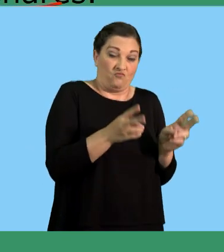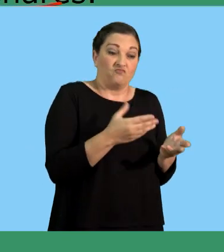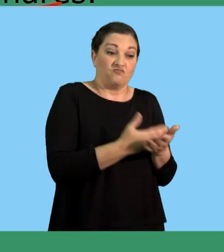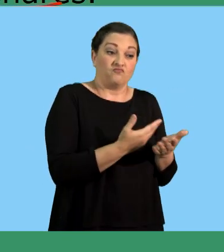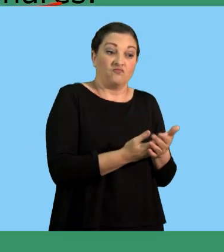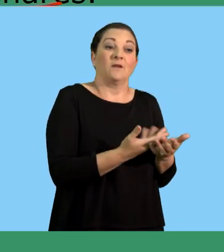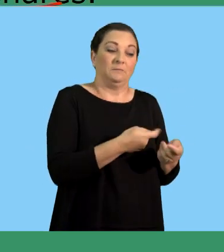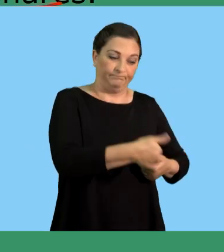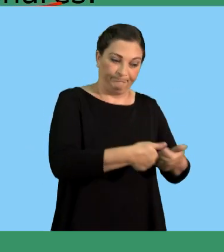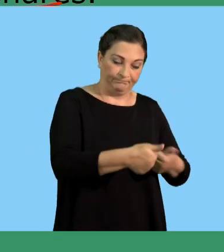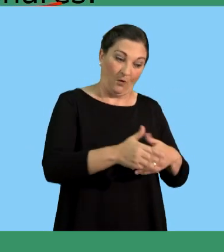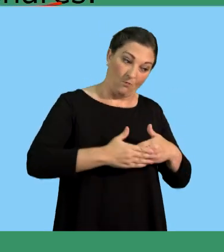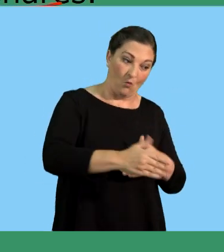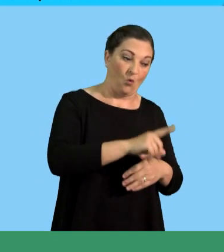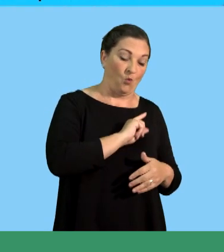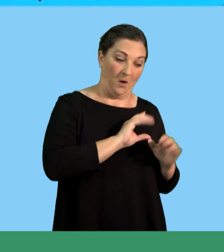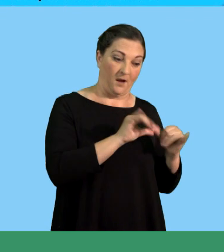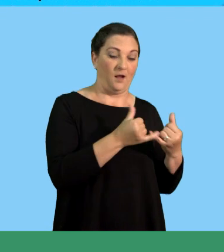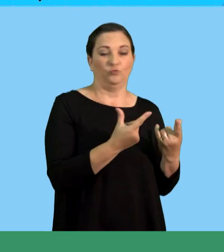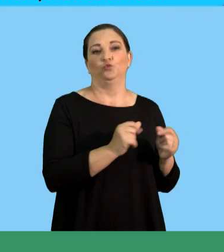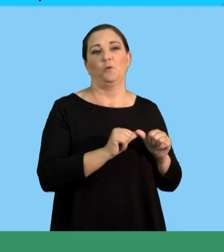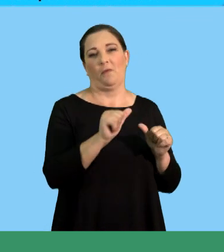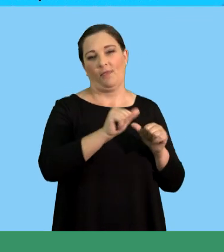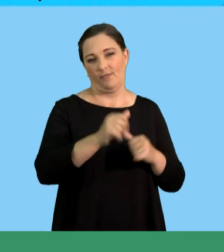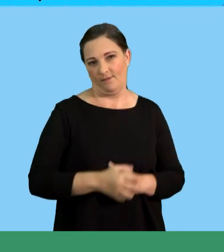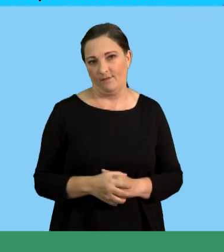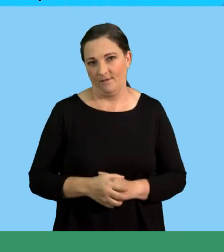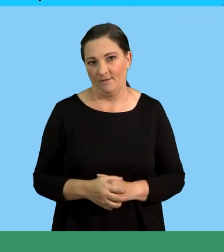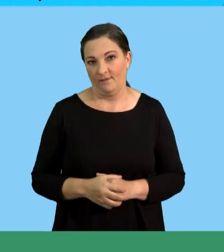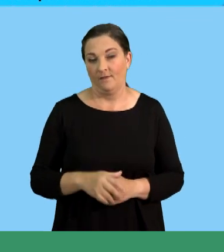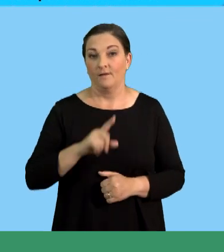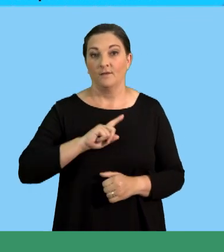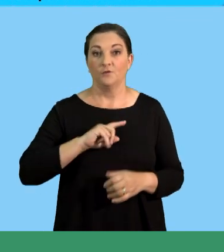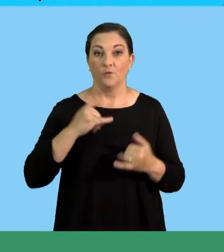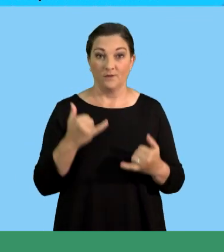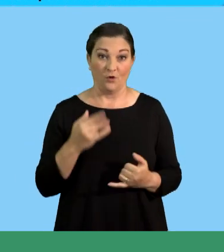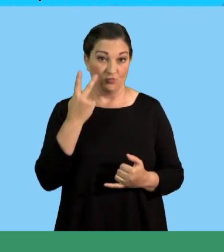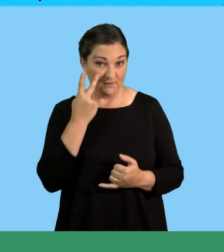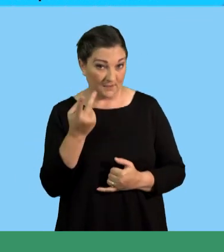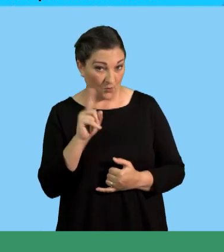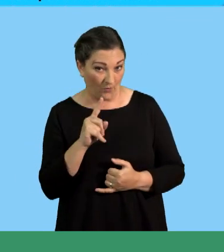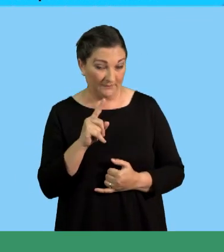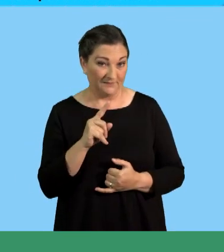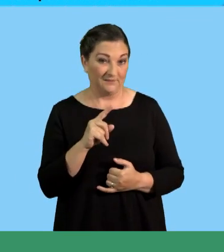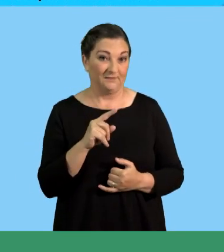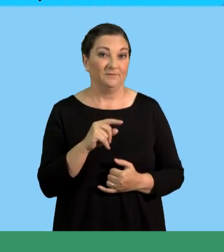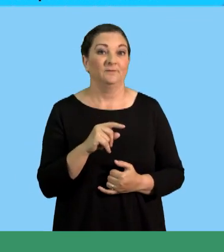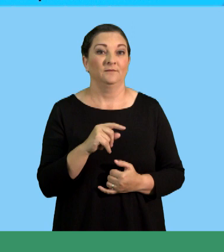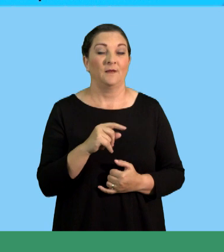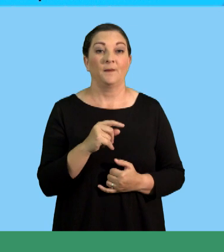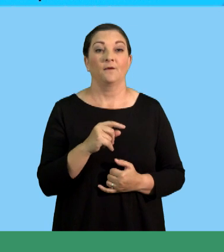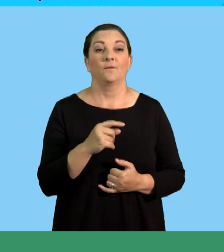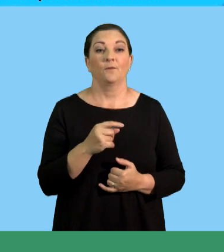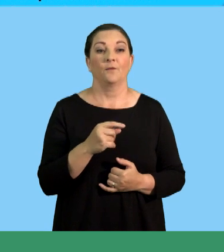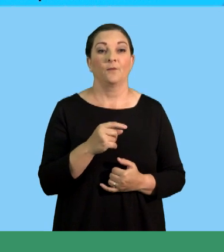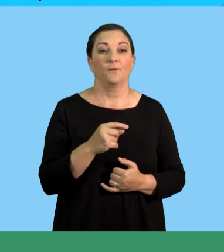fixed returns or fixed dividends. So we will look now into the types